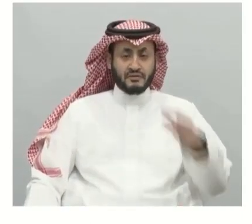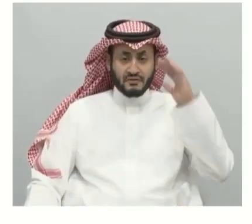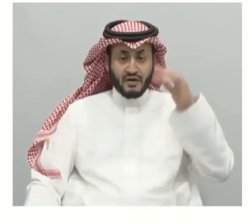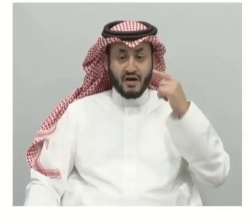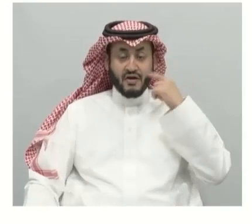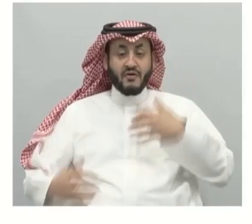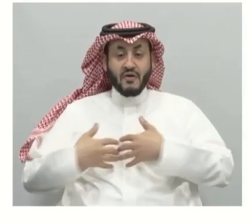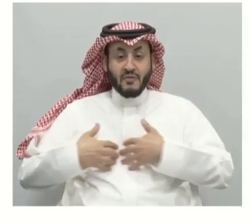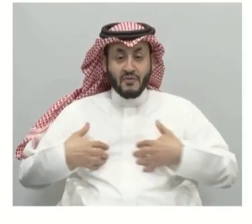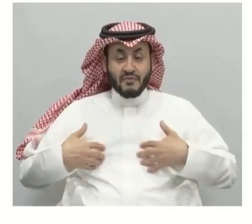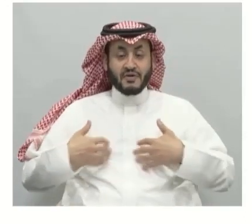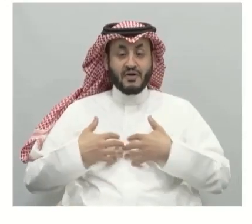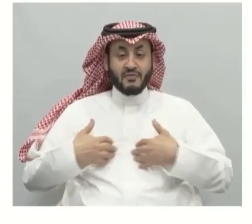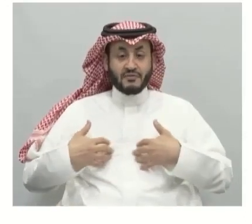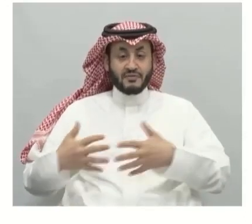it?